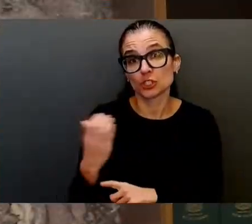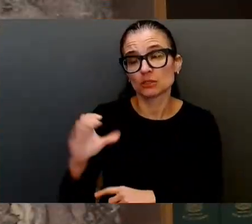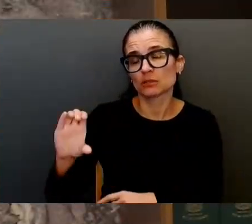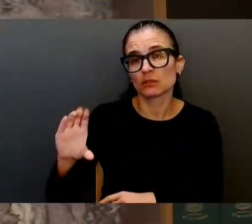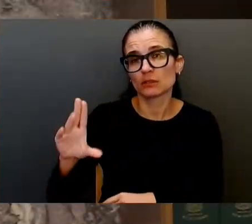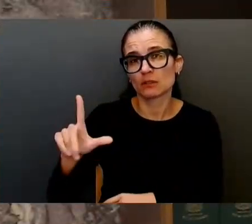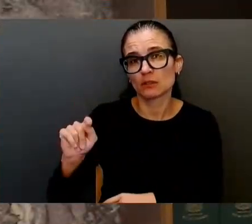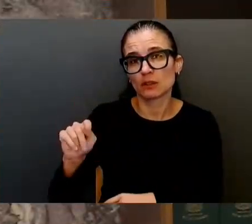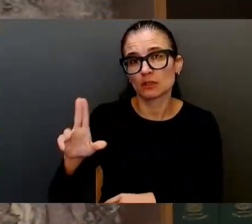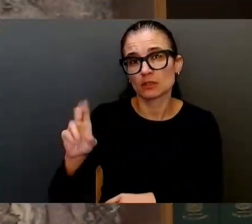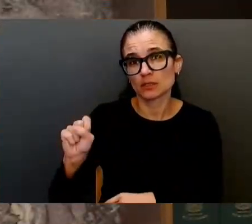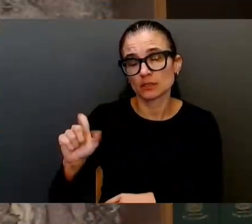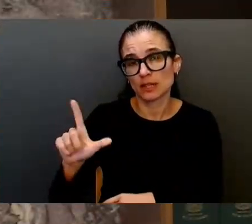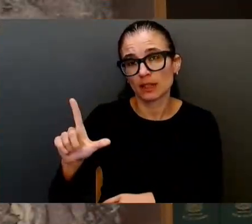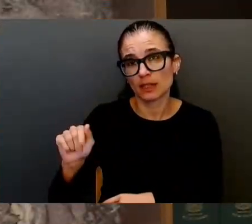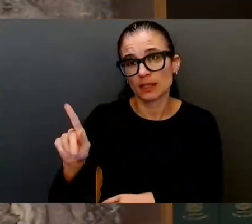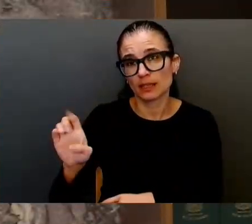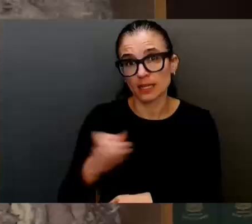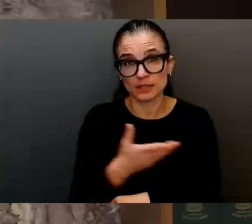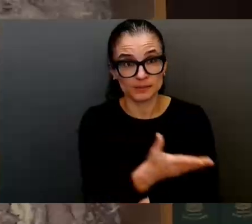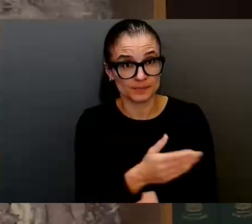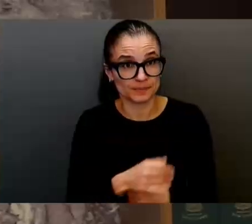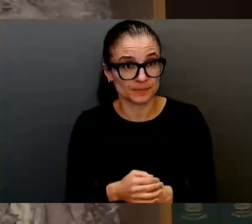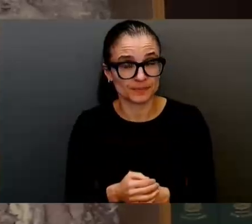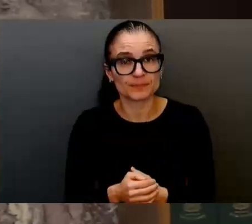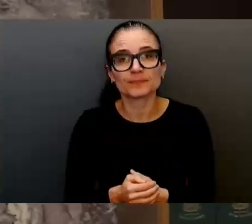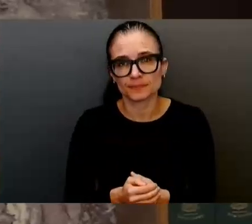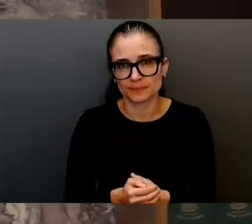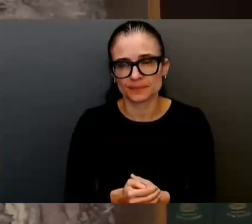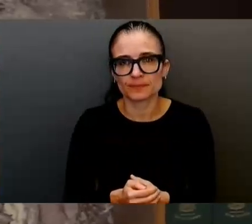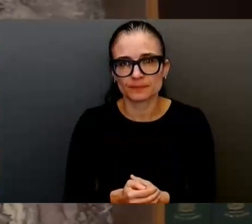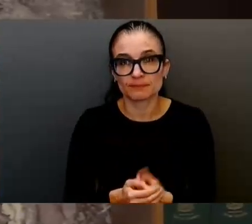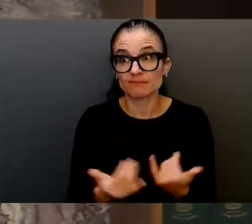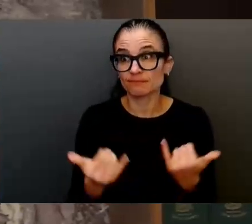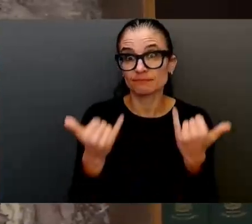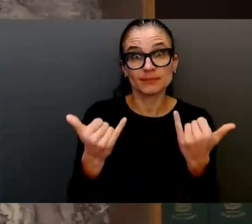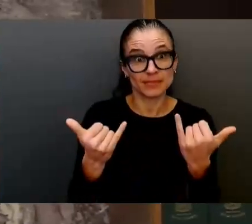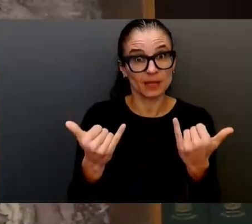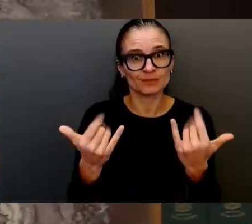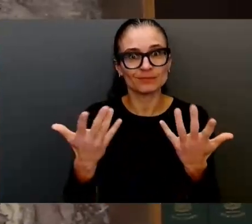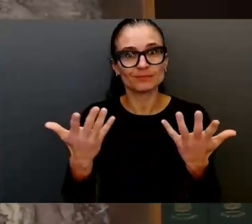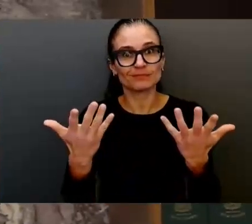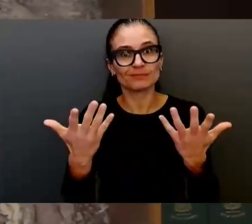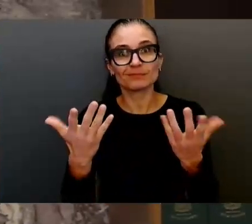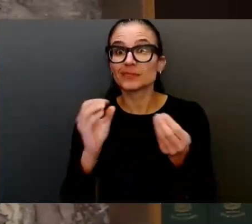the leading cause of young people today is overdose.